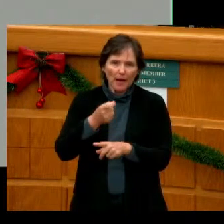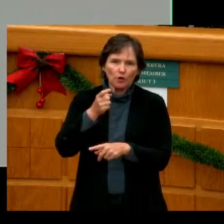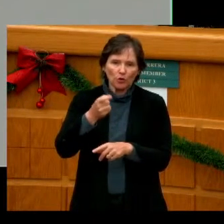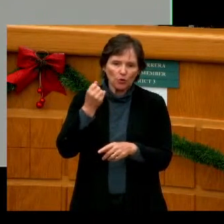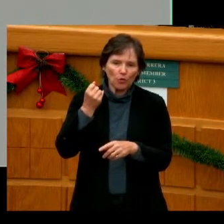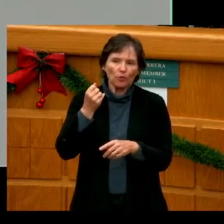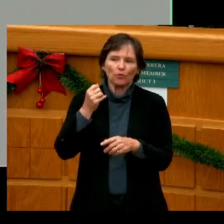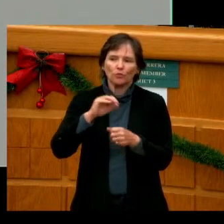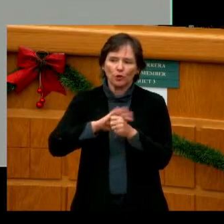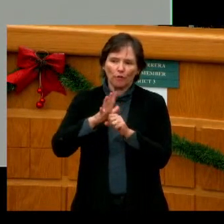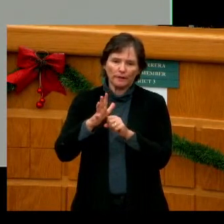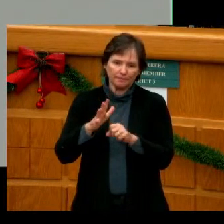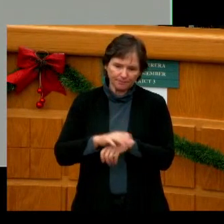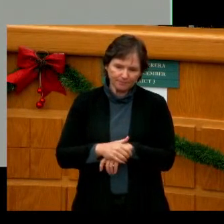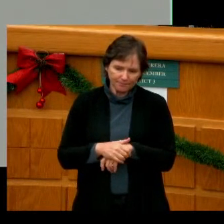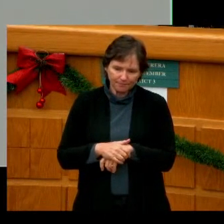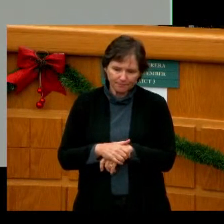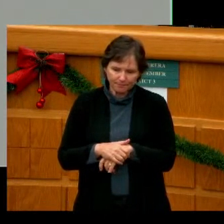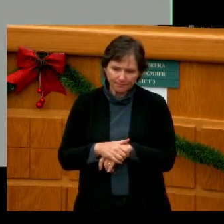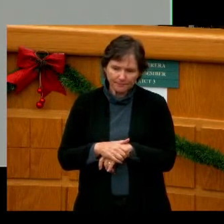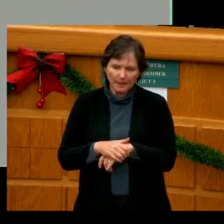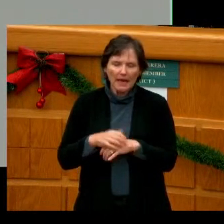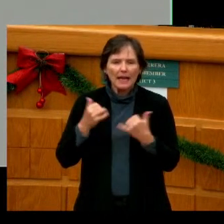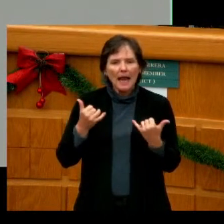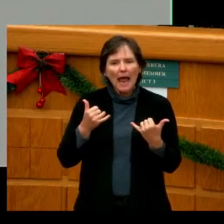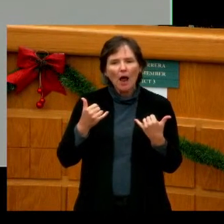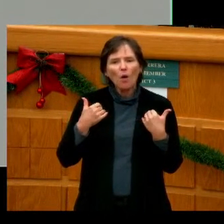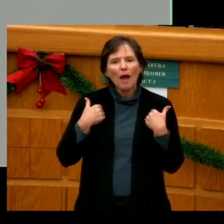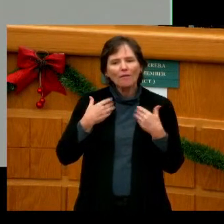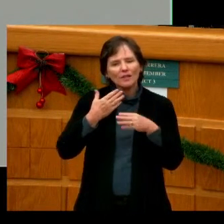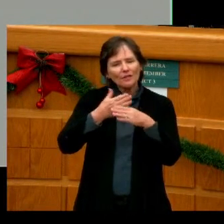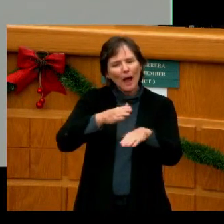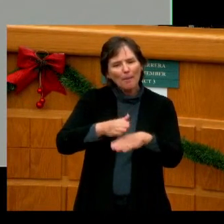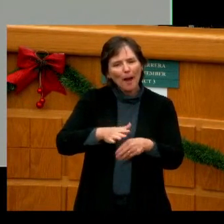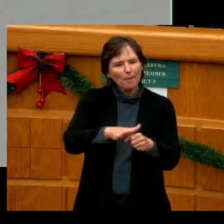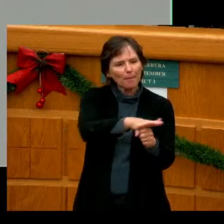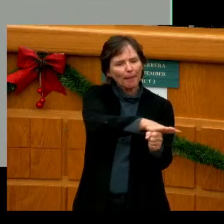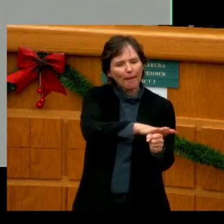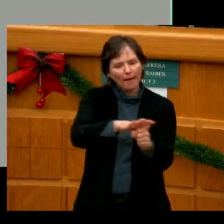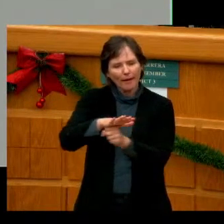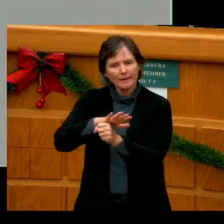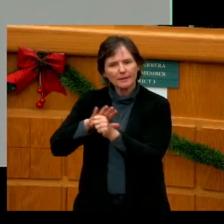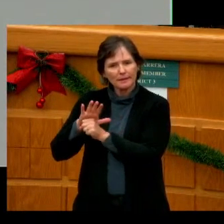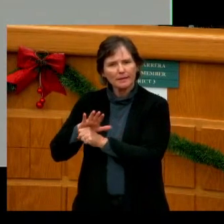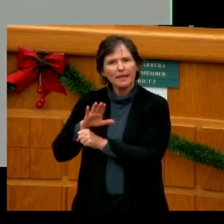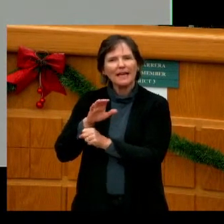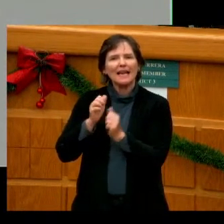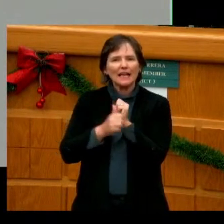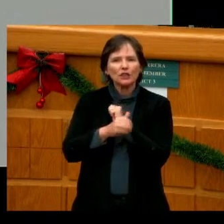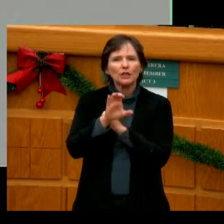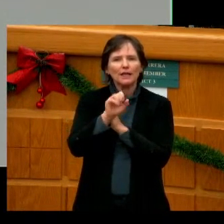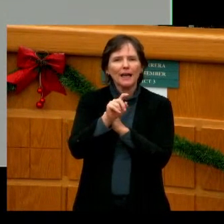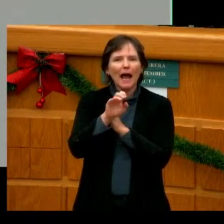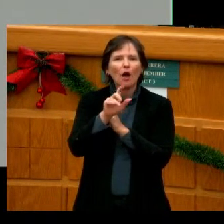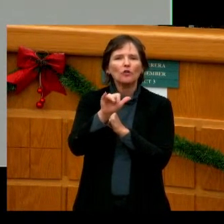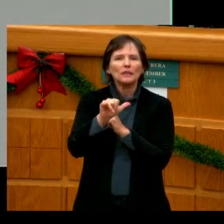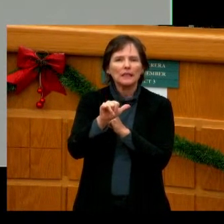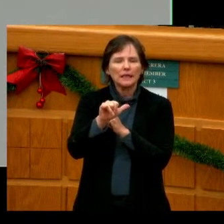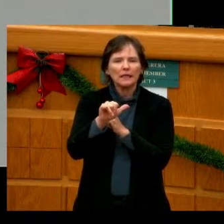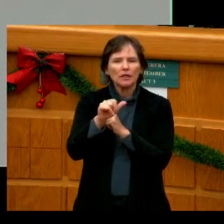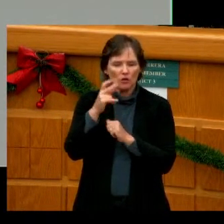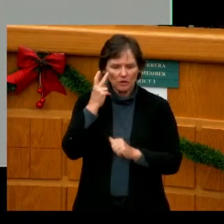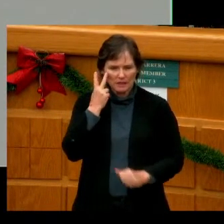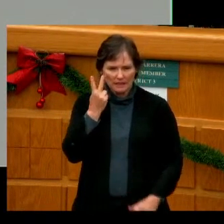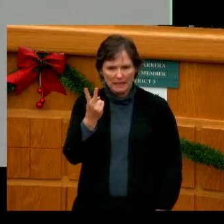COVID-19. When you look at the Coastal Bend area, and this is the number of new cases broken down by county, it's not